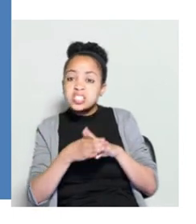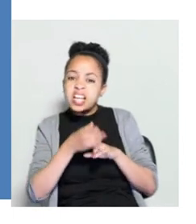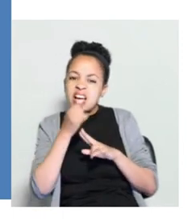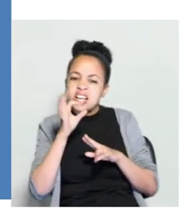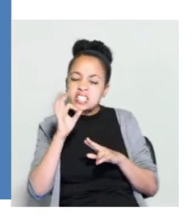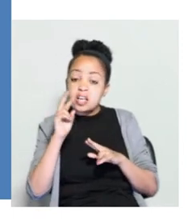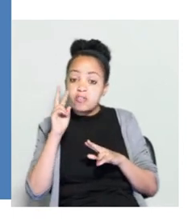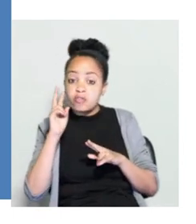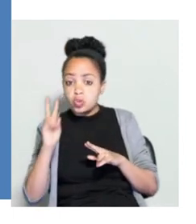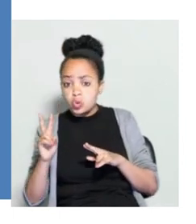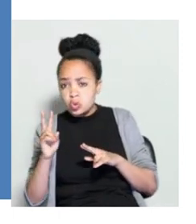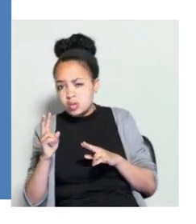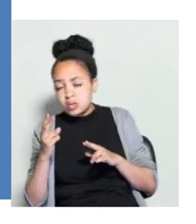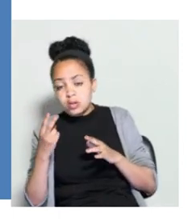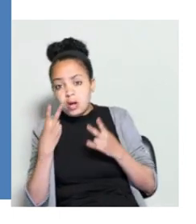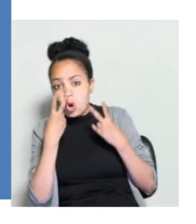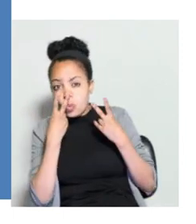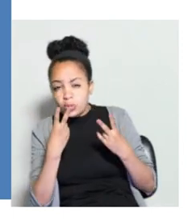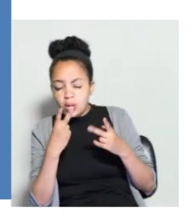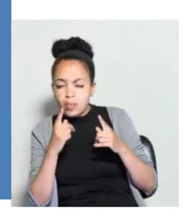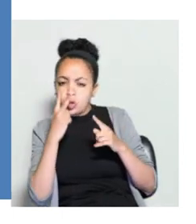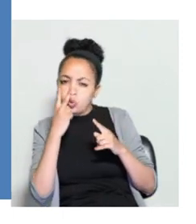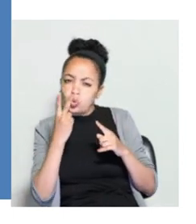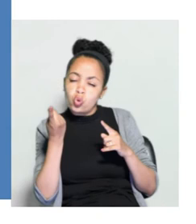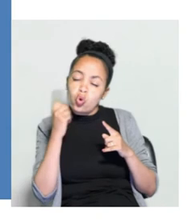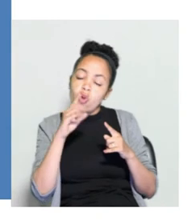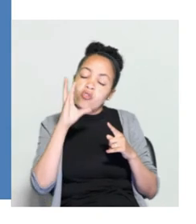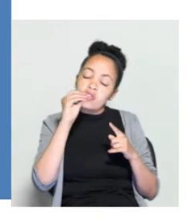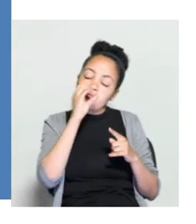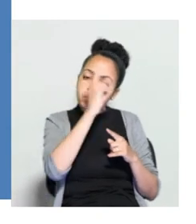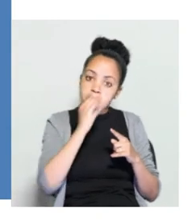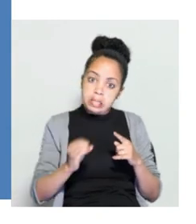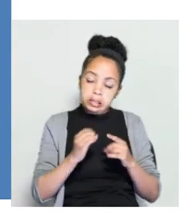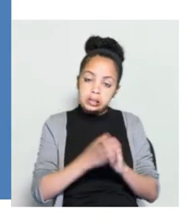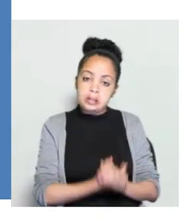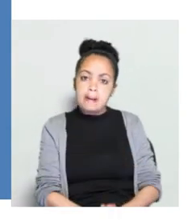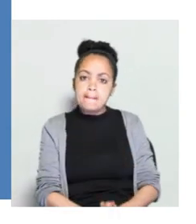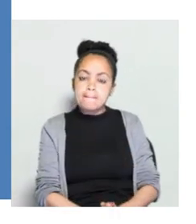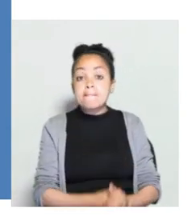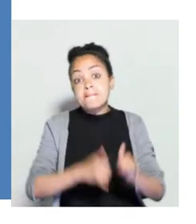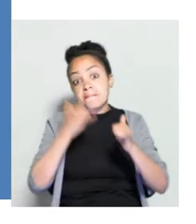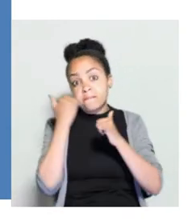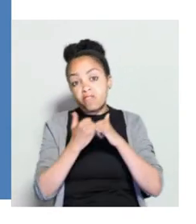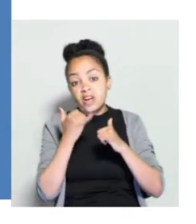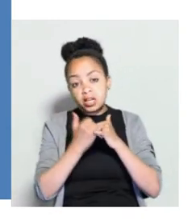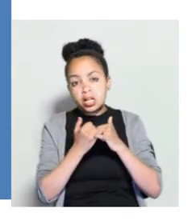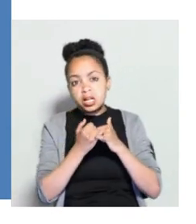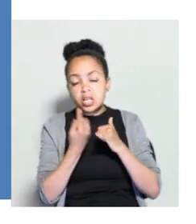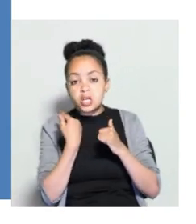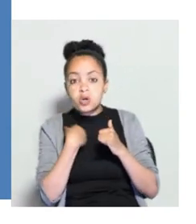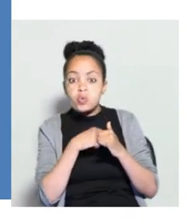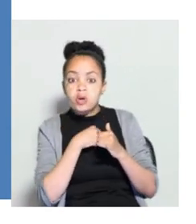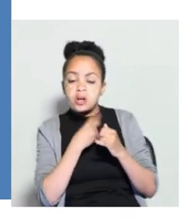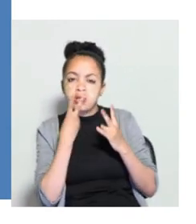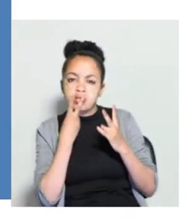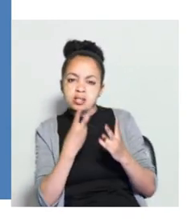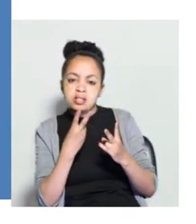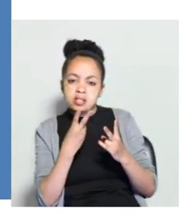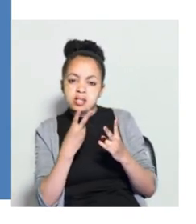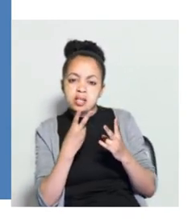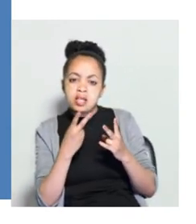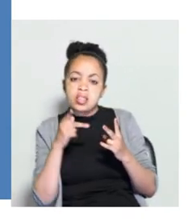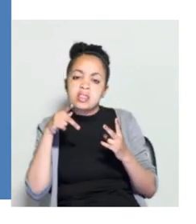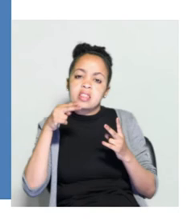F1 filial progeny become obtained by 2 or 50%. Finally, we can deduce the phenotype